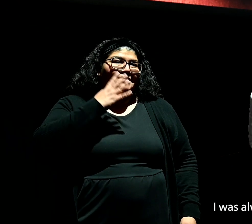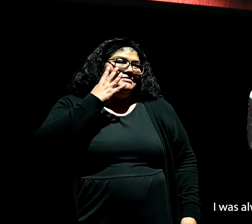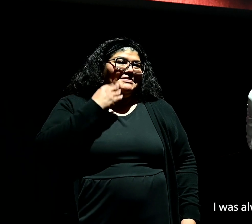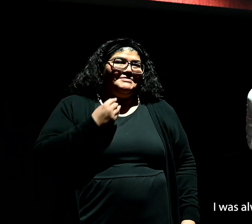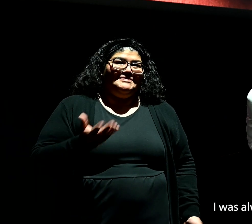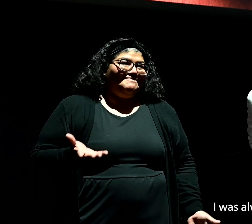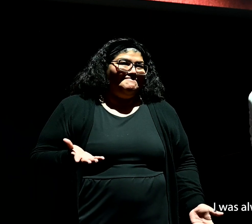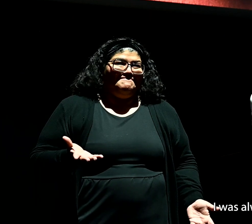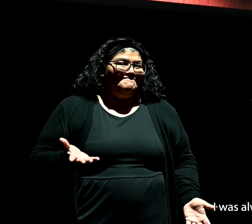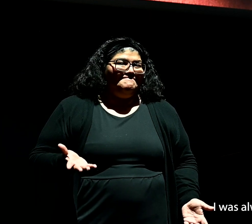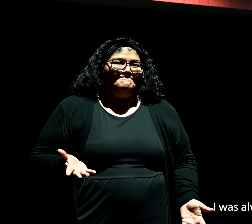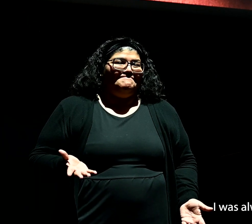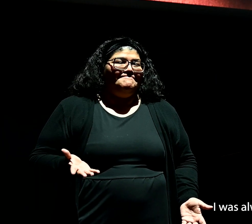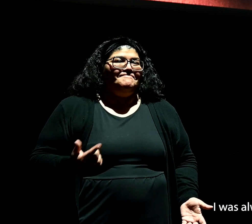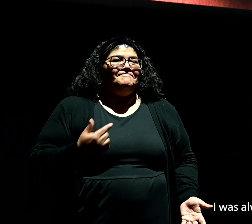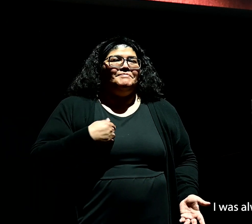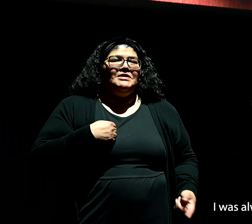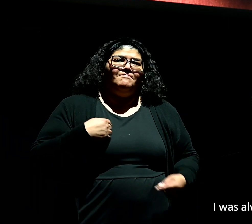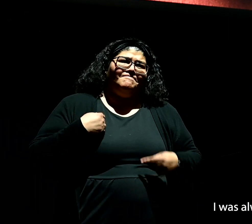situation. I was always,